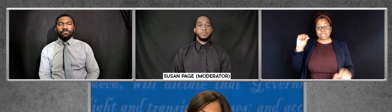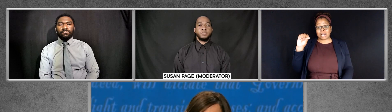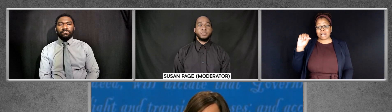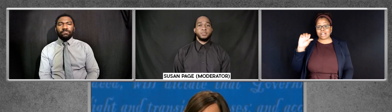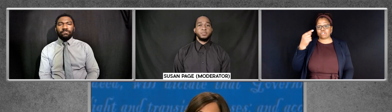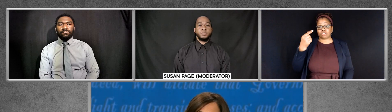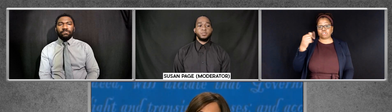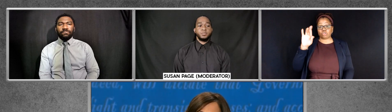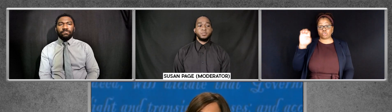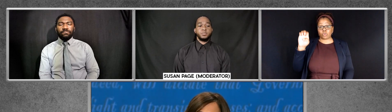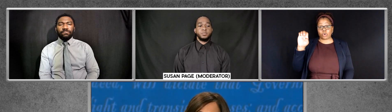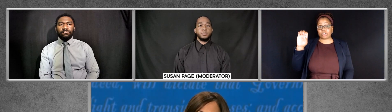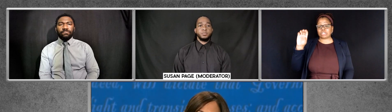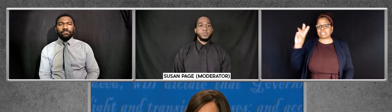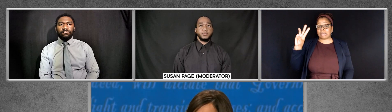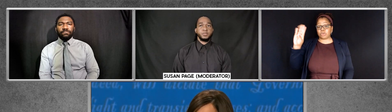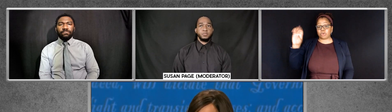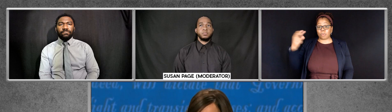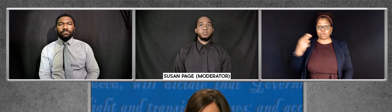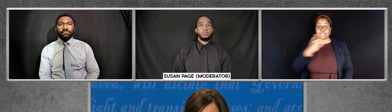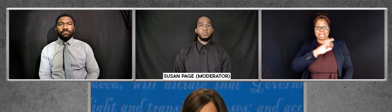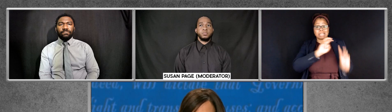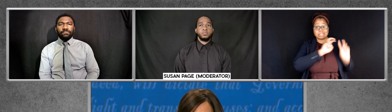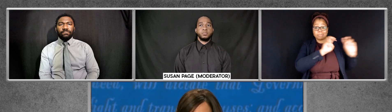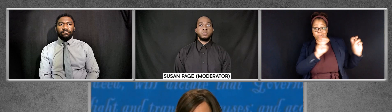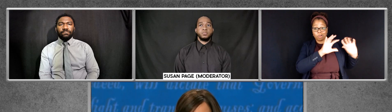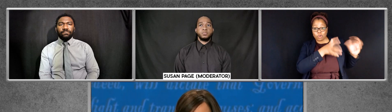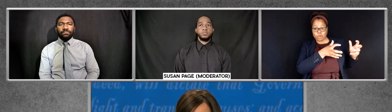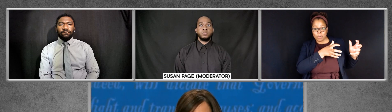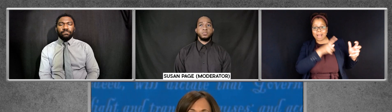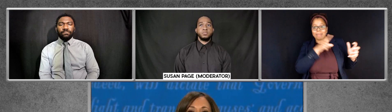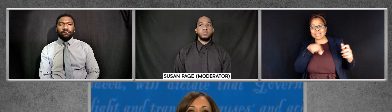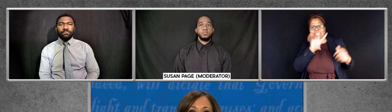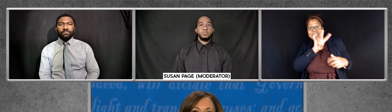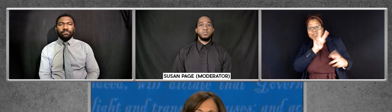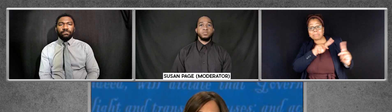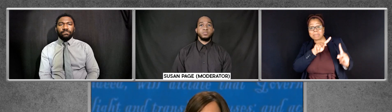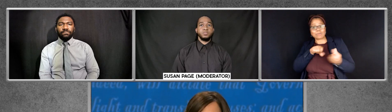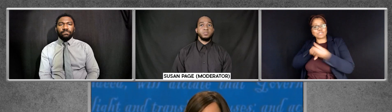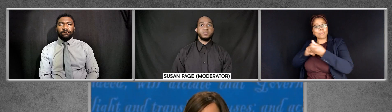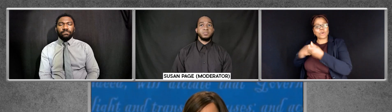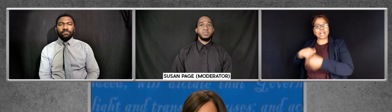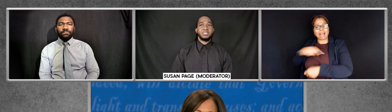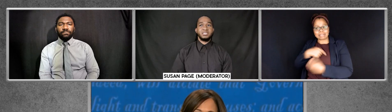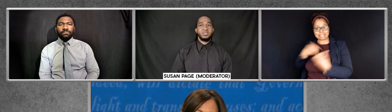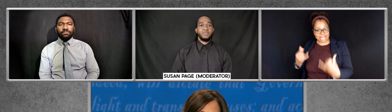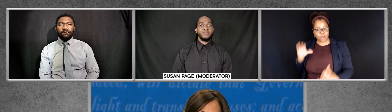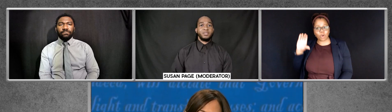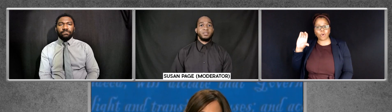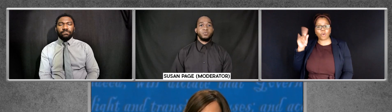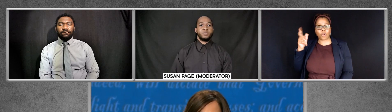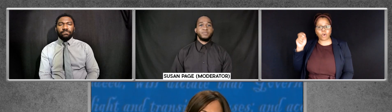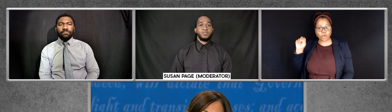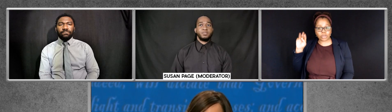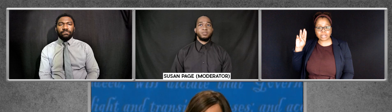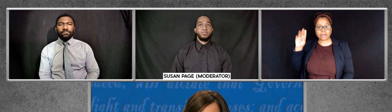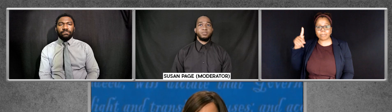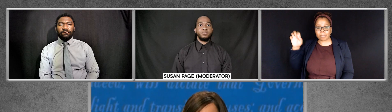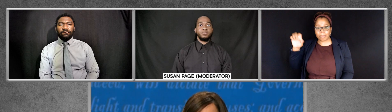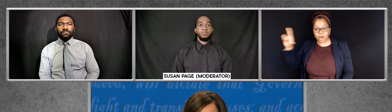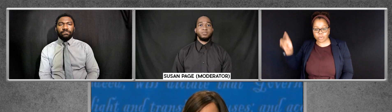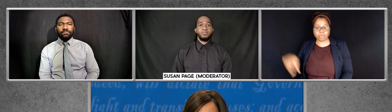are supporting our ticket. We have the support of Colin Powell, Cindy McCain, John